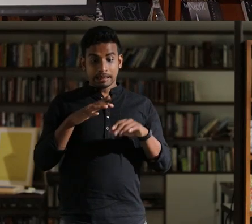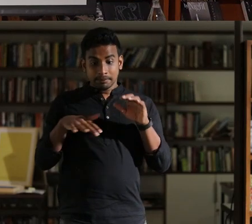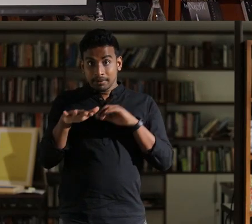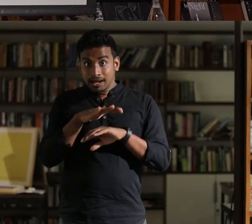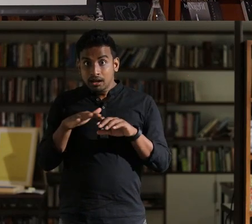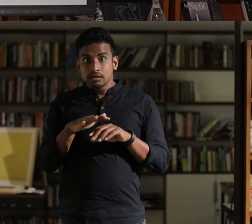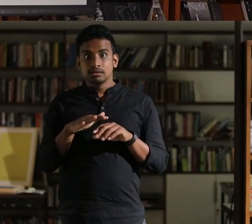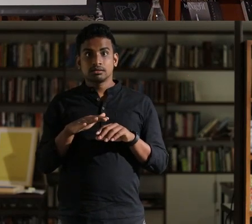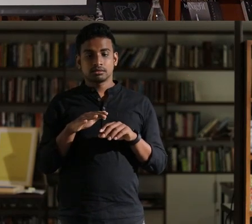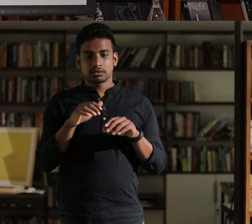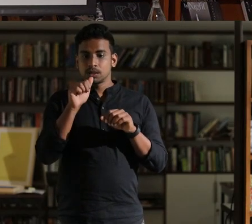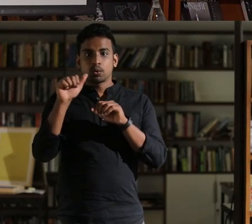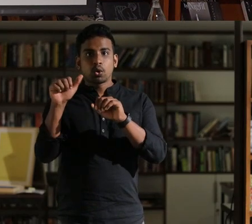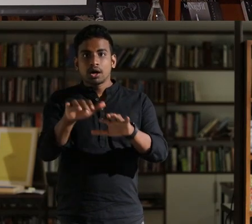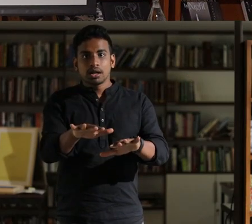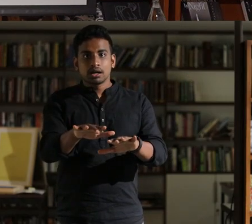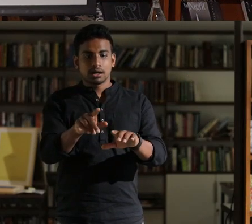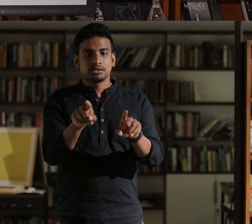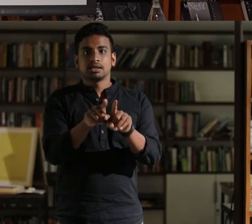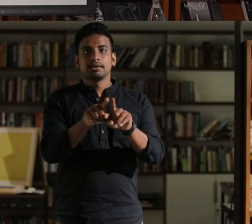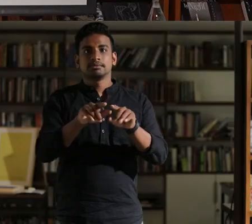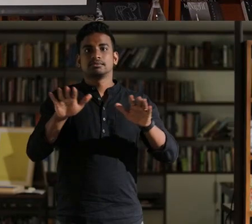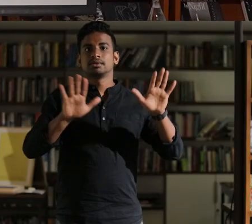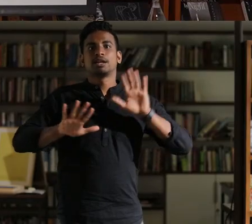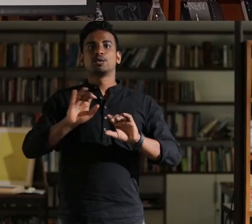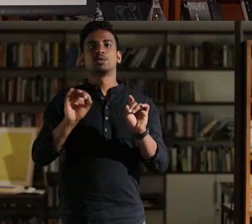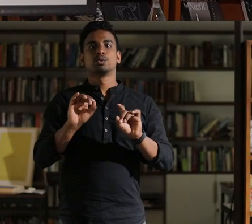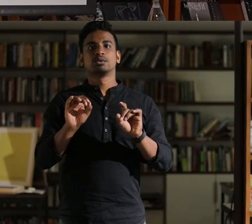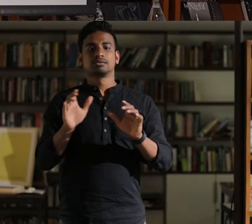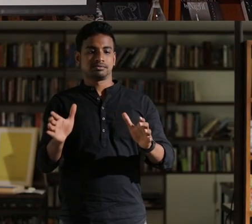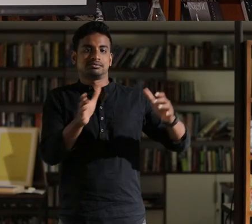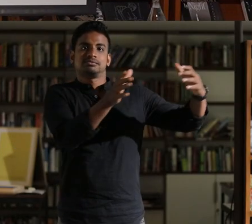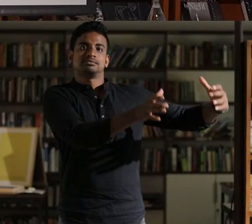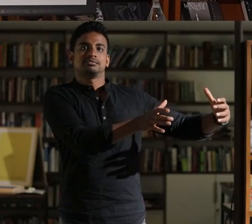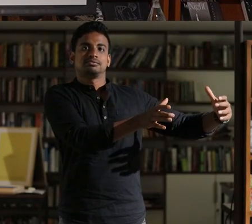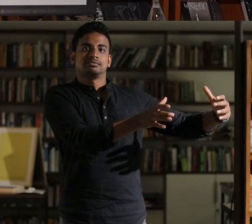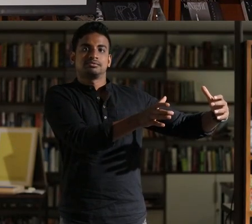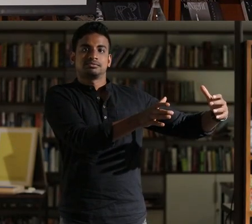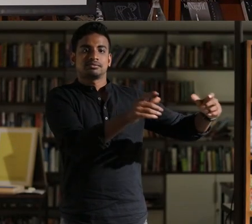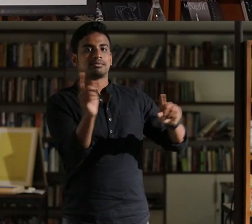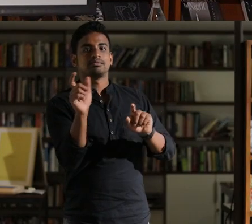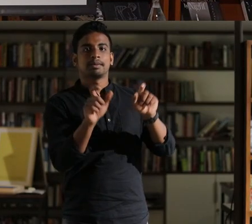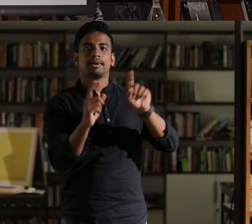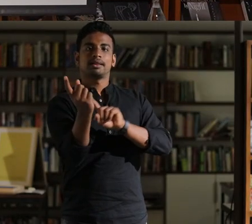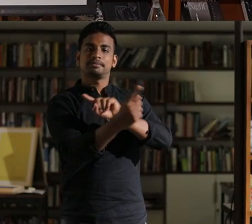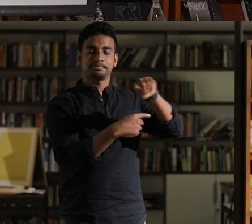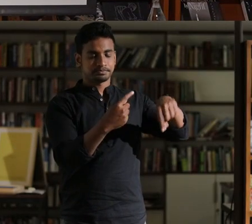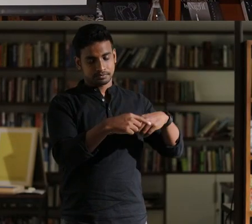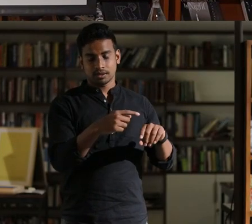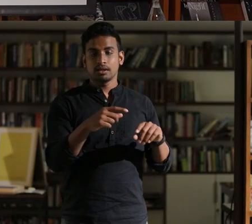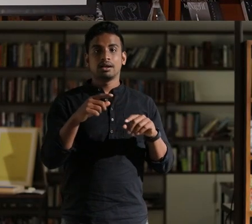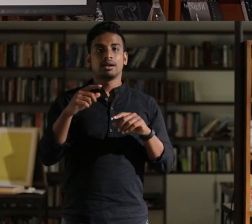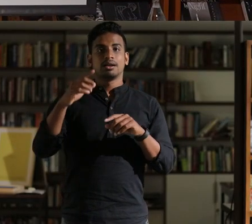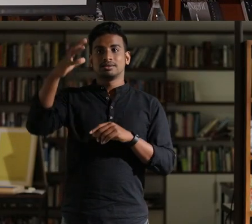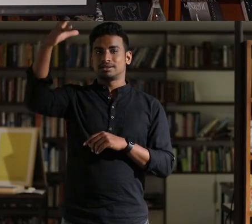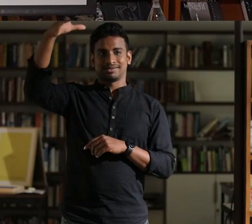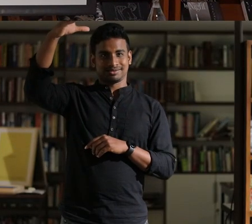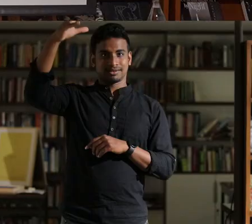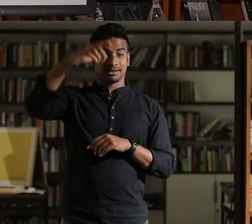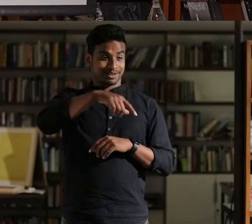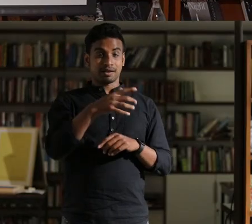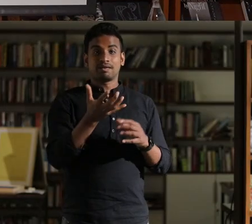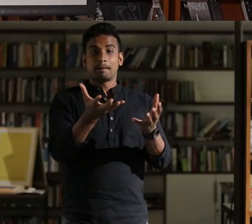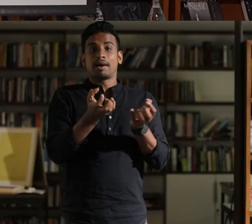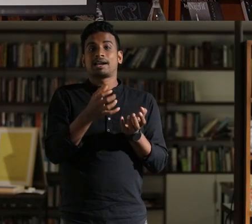could walk in. So what we did was we converted a market. When the sun went down, the market emptied. So the entire marketplace, we